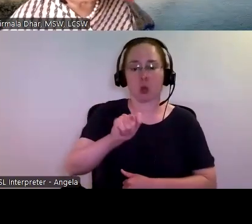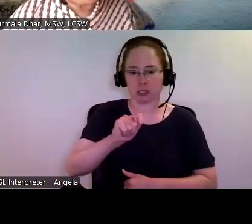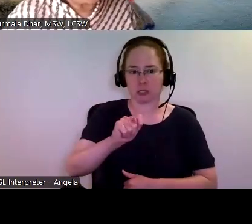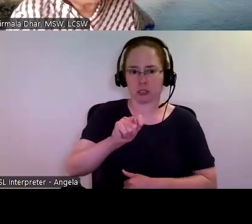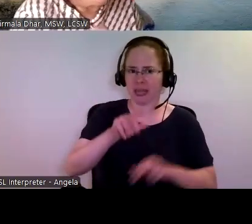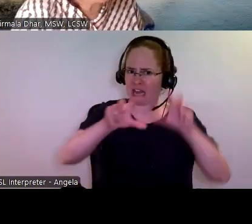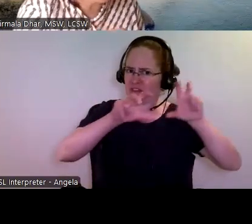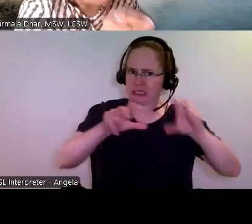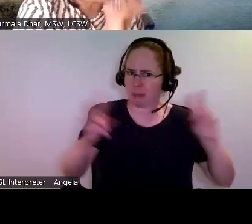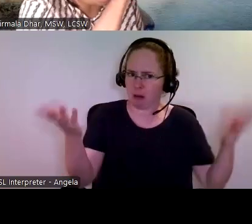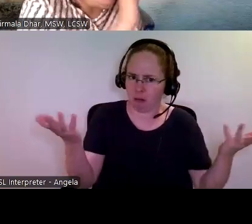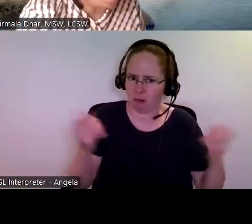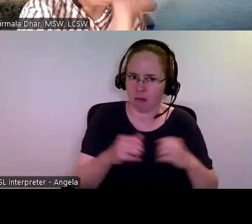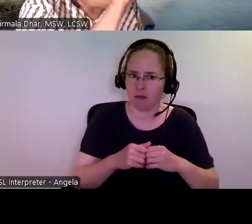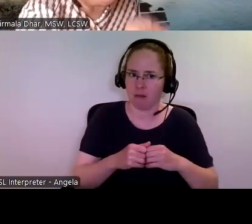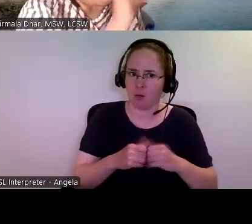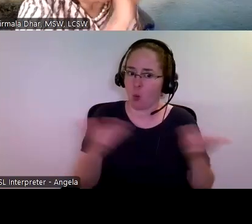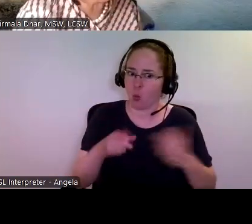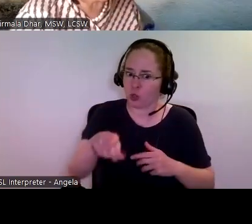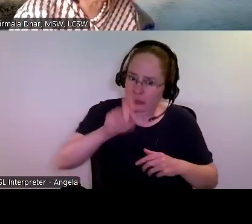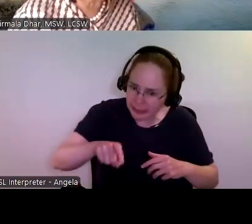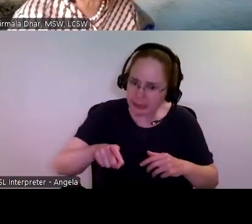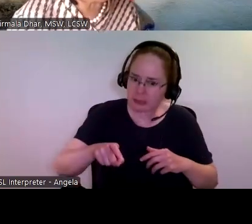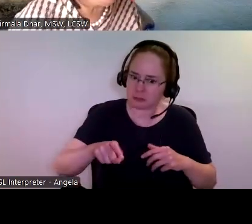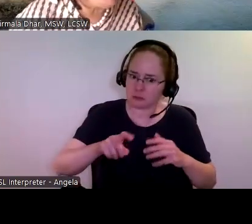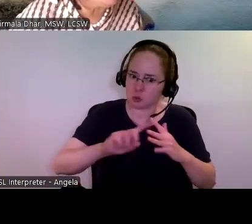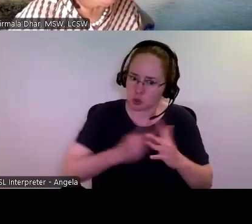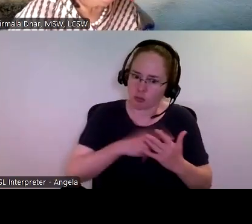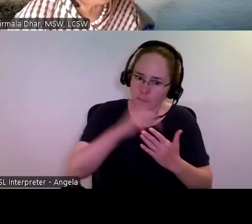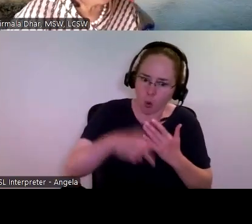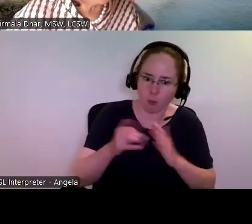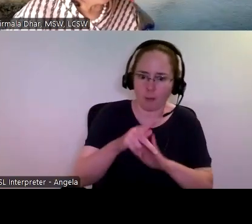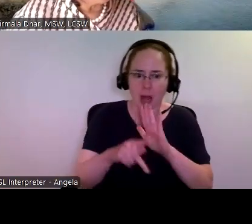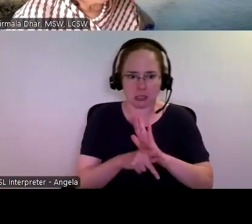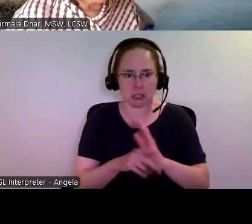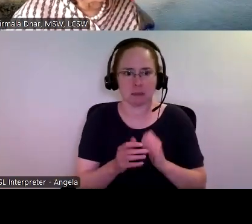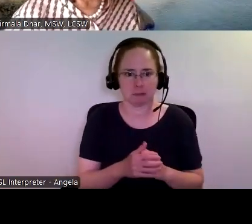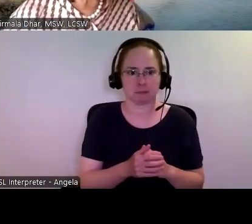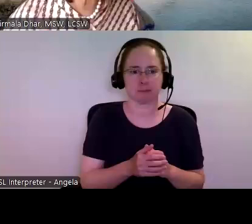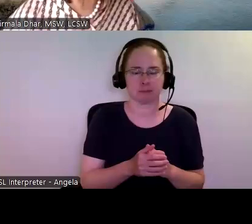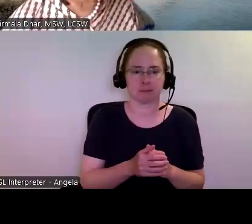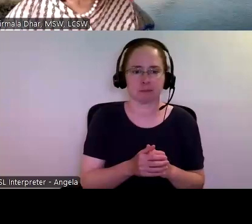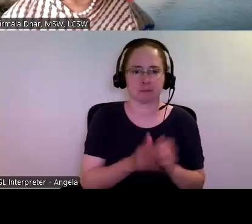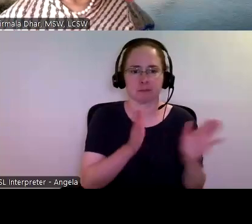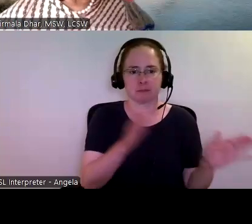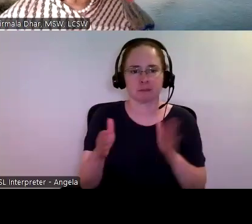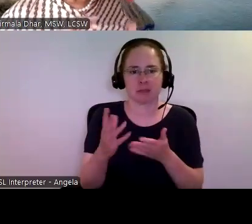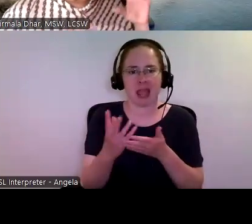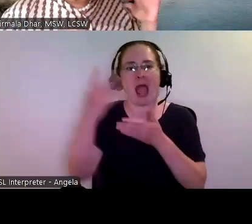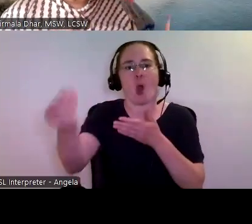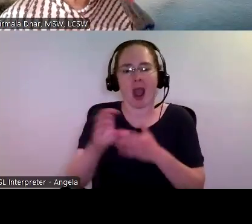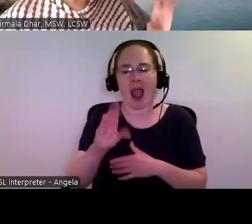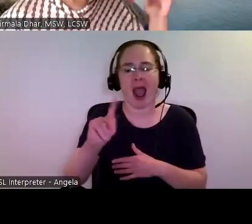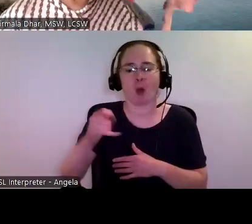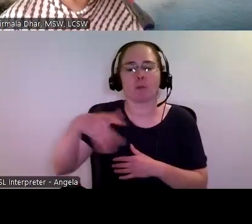investment? Like, what do you actually need to go into this program or policy? Then it's outputs. Outputs